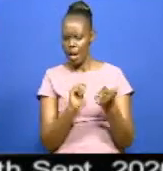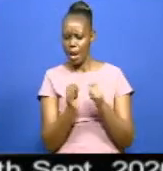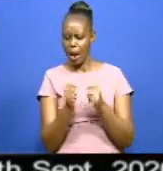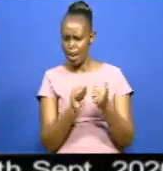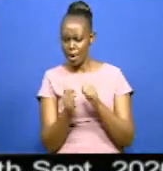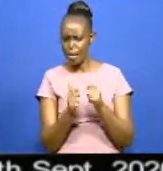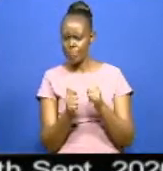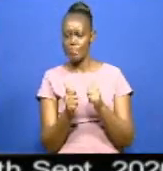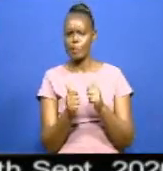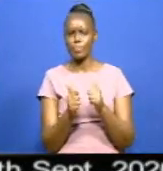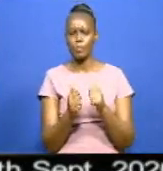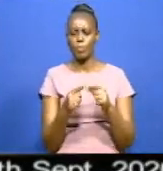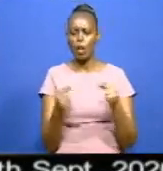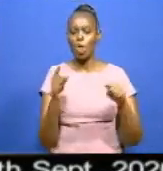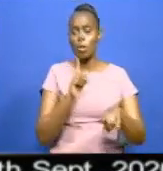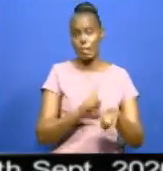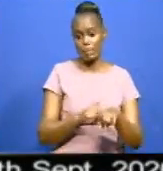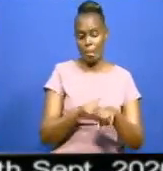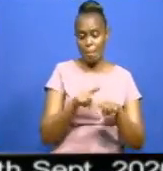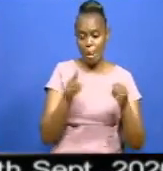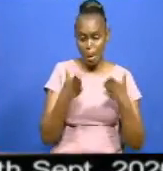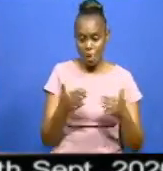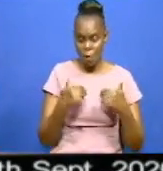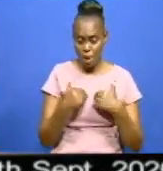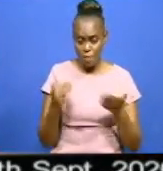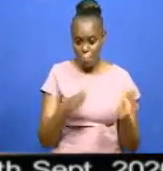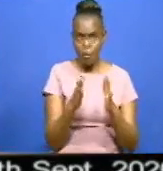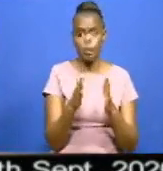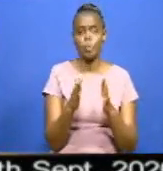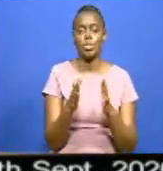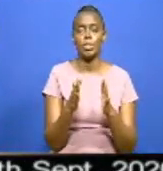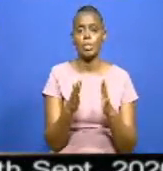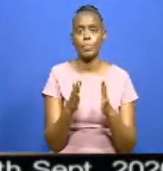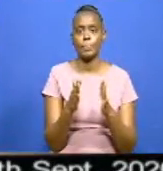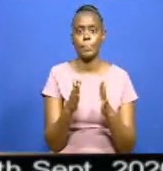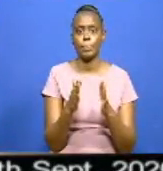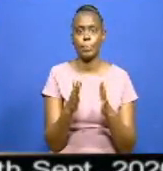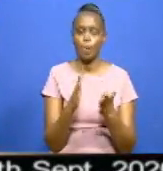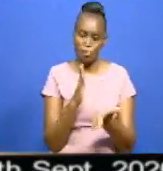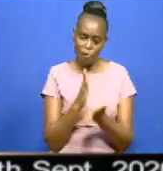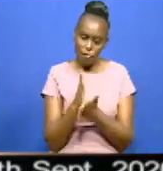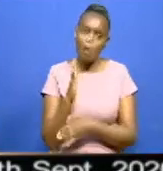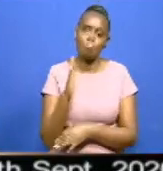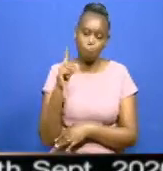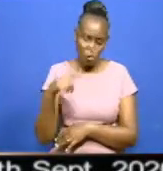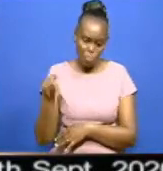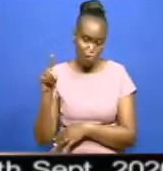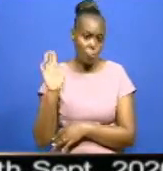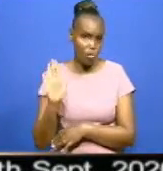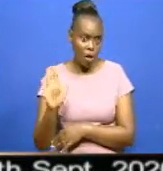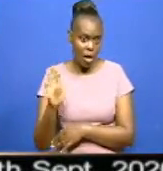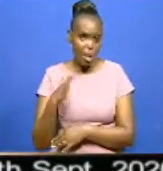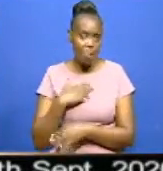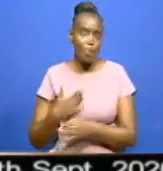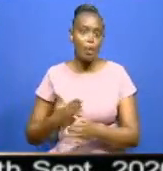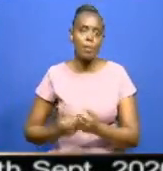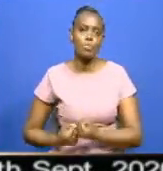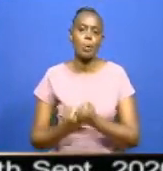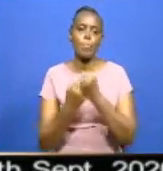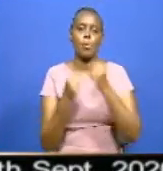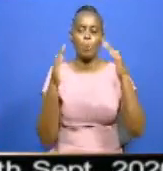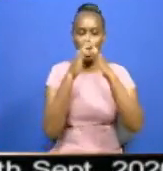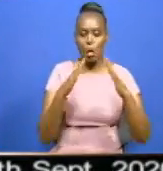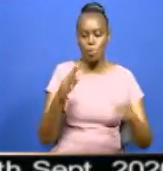for far this long. But now that we have an opportunity to confirm her, I want to support that this